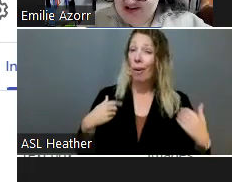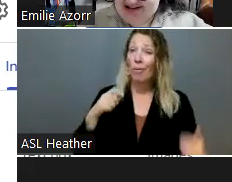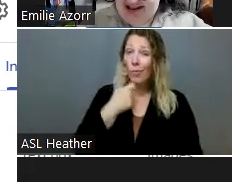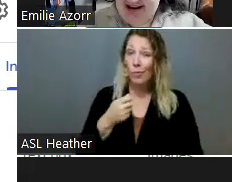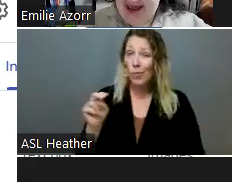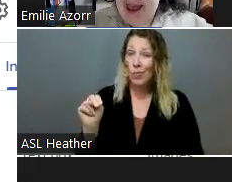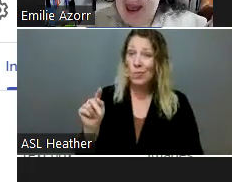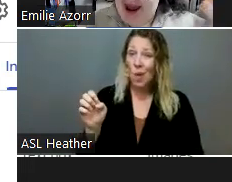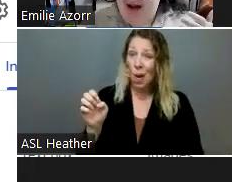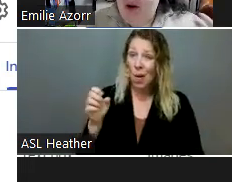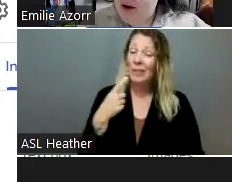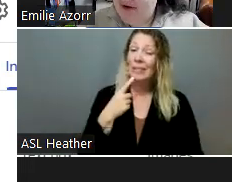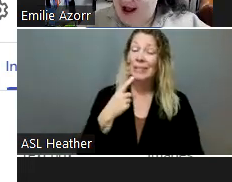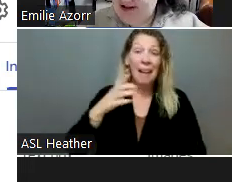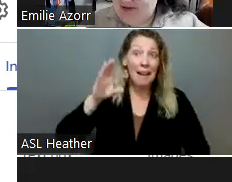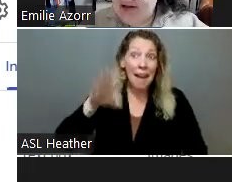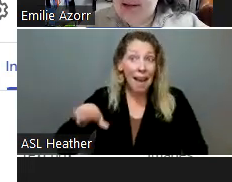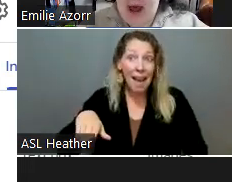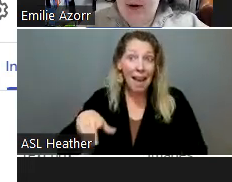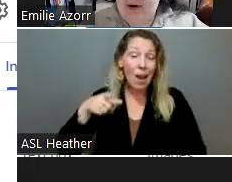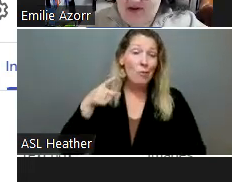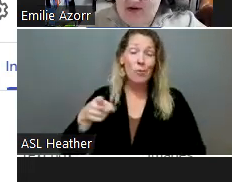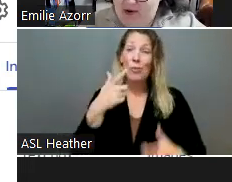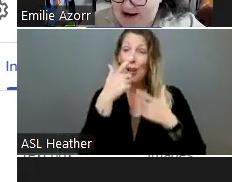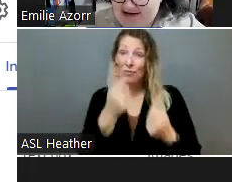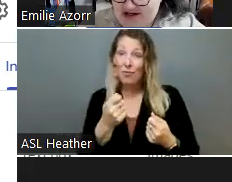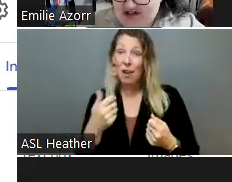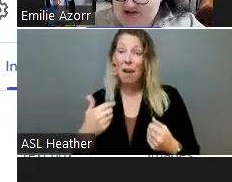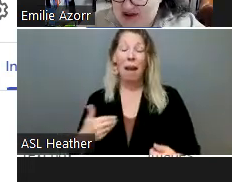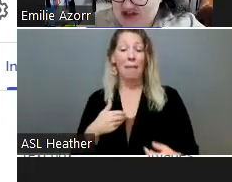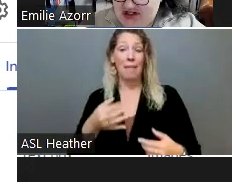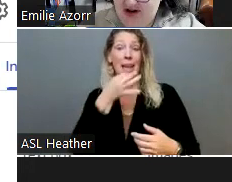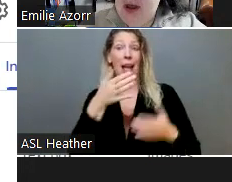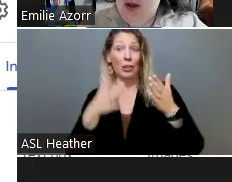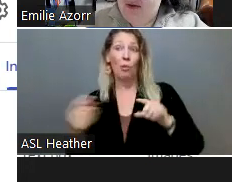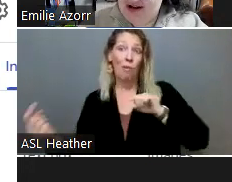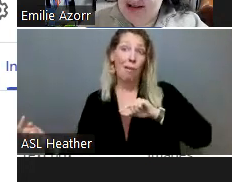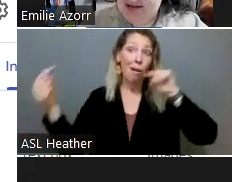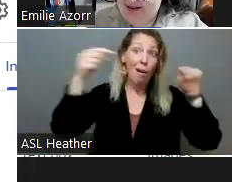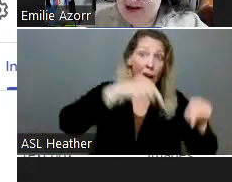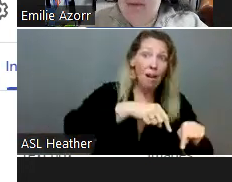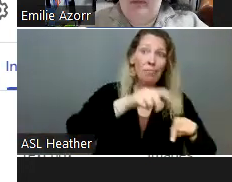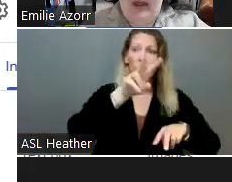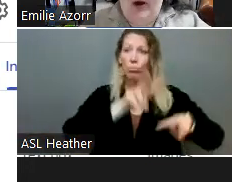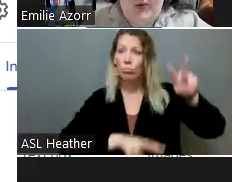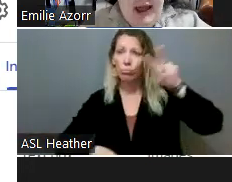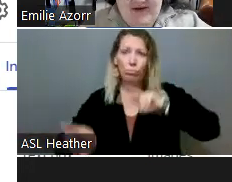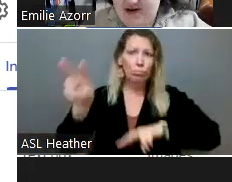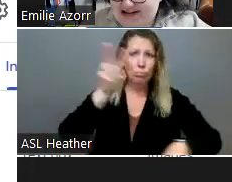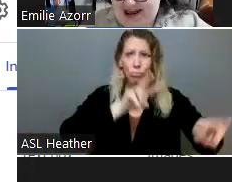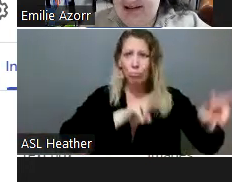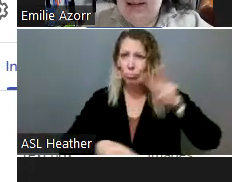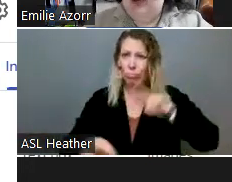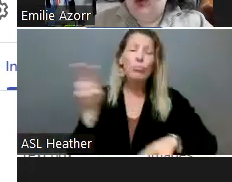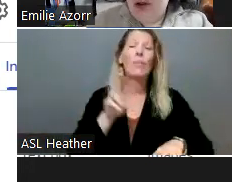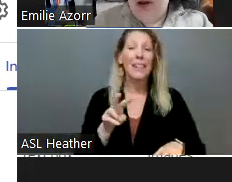you interested in having one of our experts come and review your organization's location for accessibility? We have,